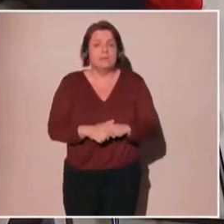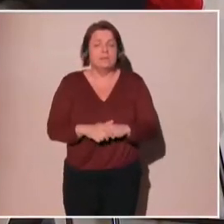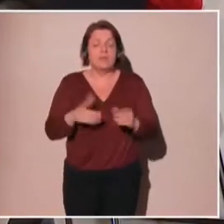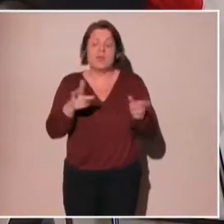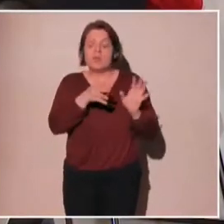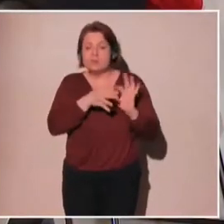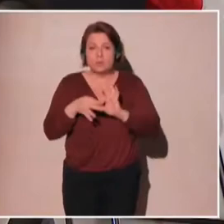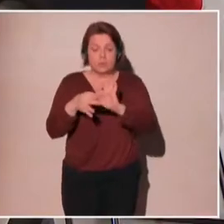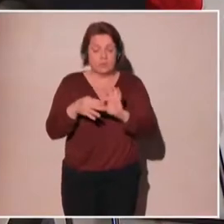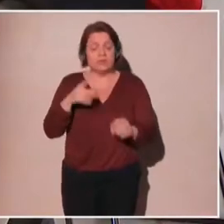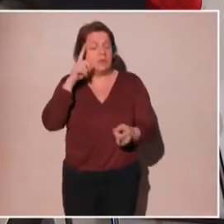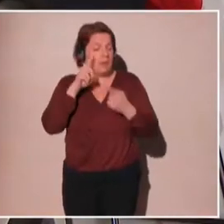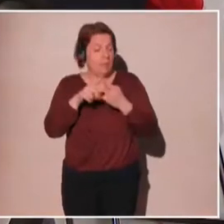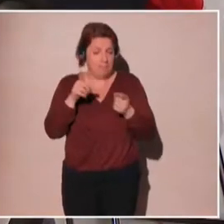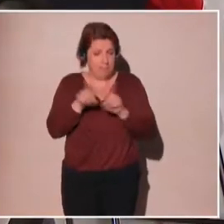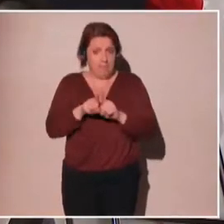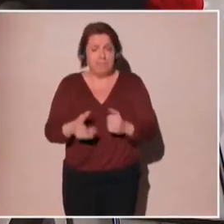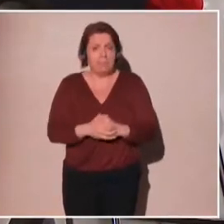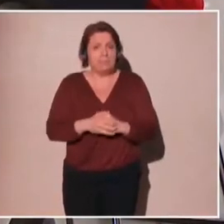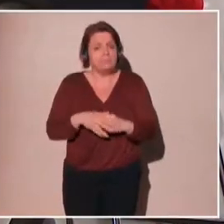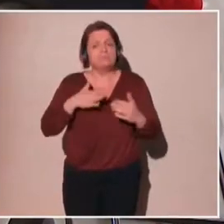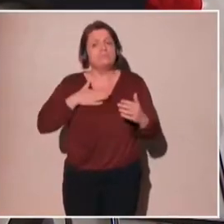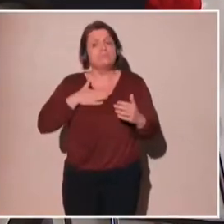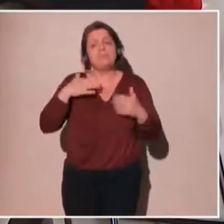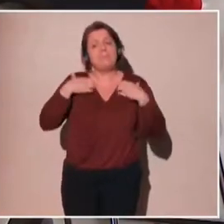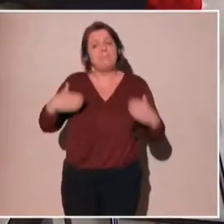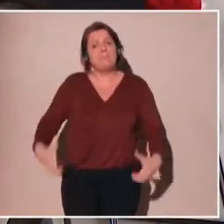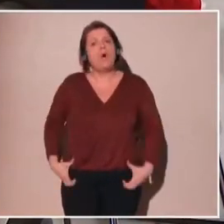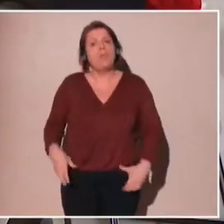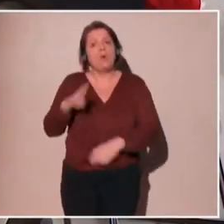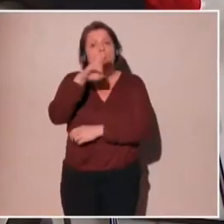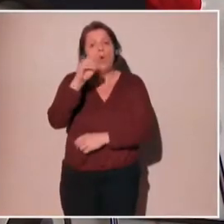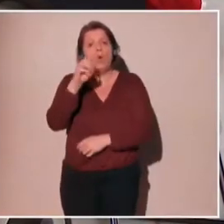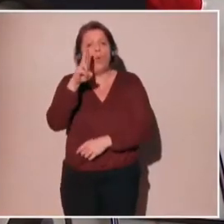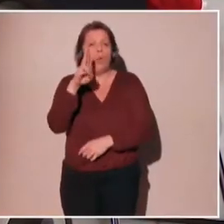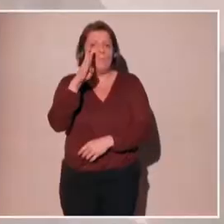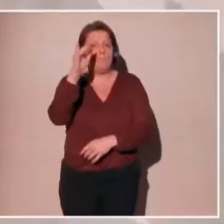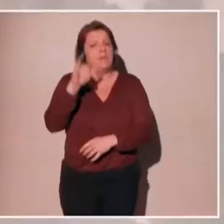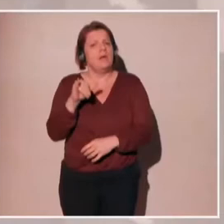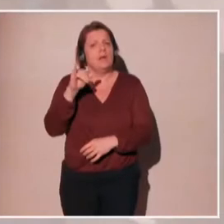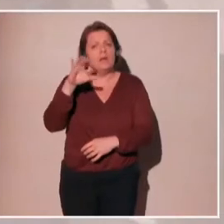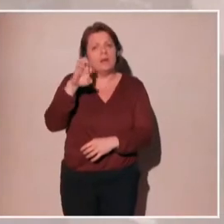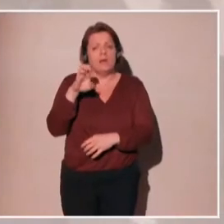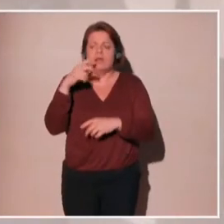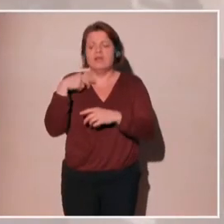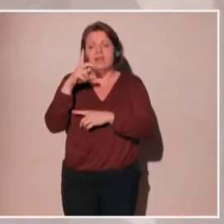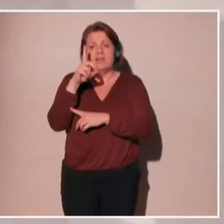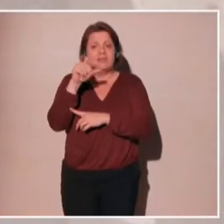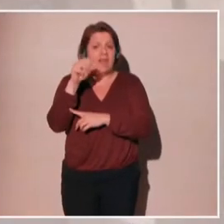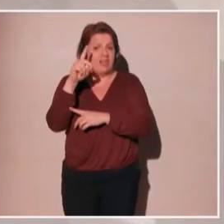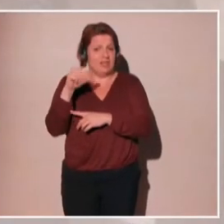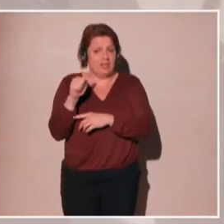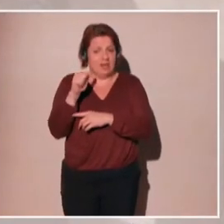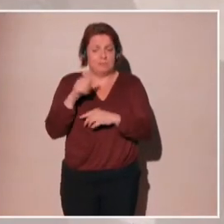I'm one of the members of Roubaix.ai. And we are launching in north of France the first lab